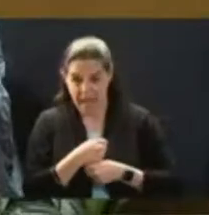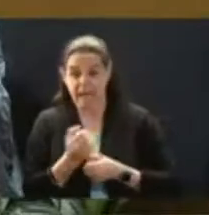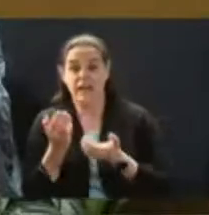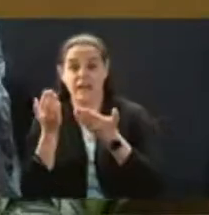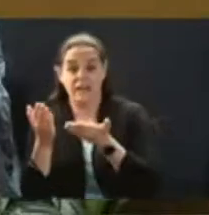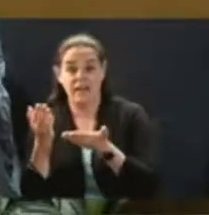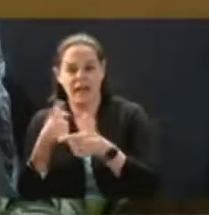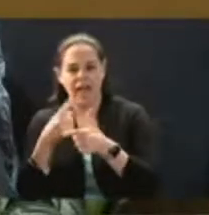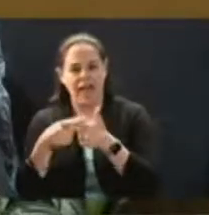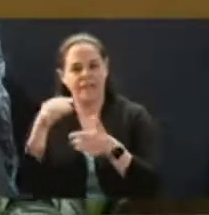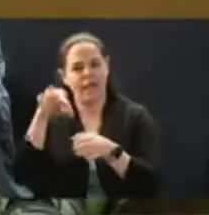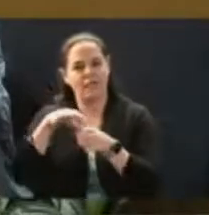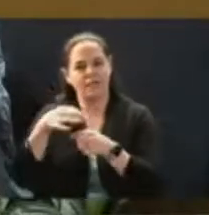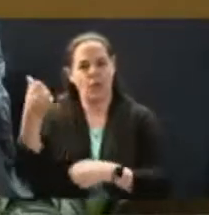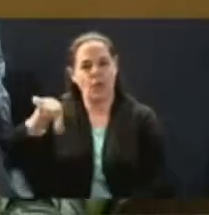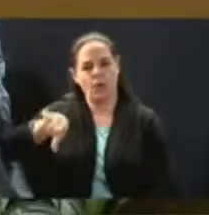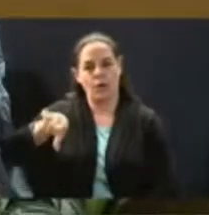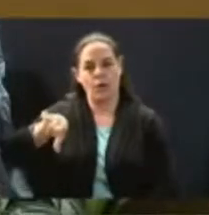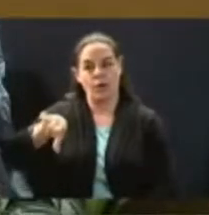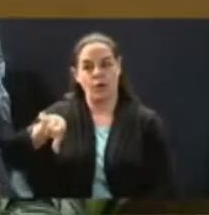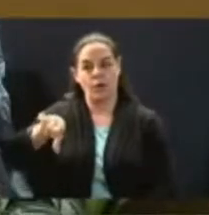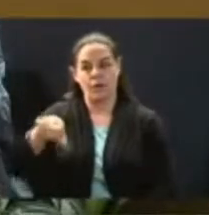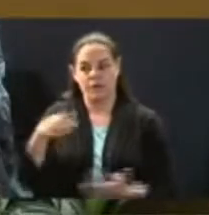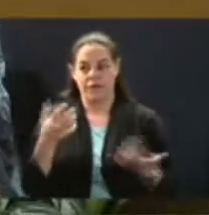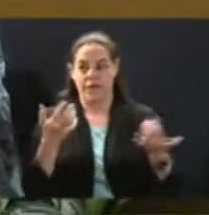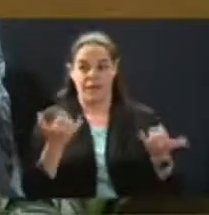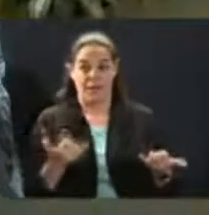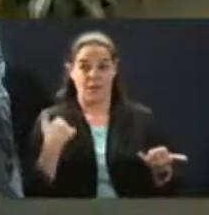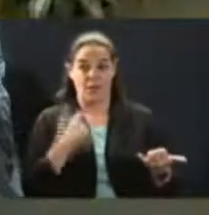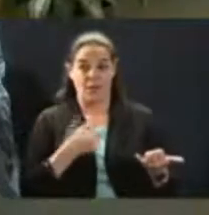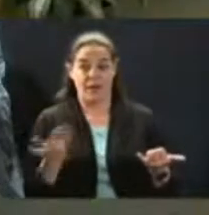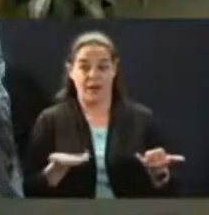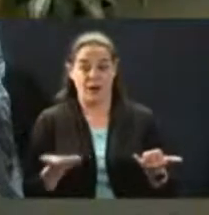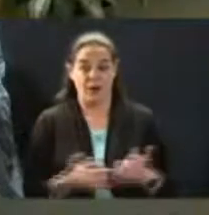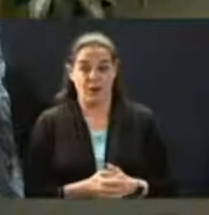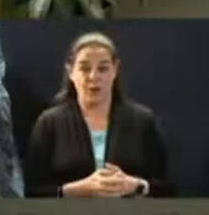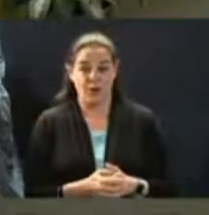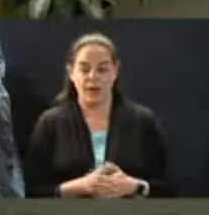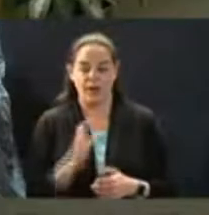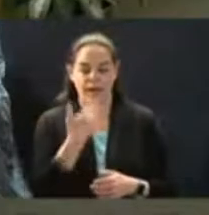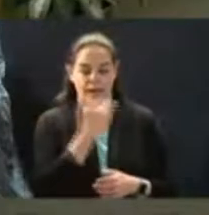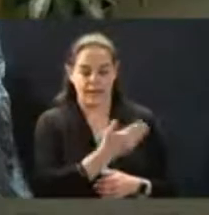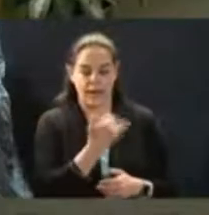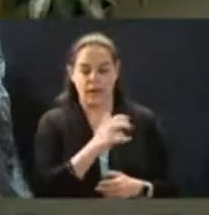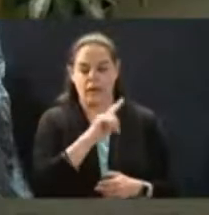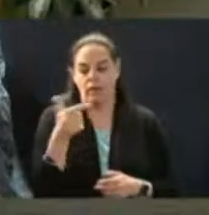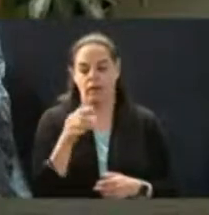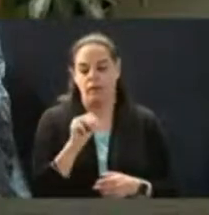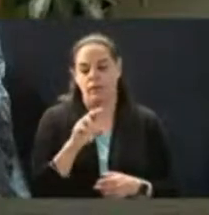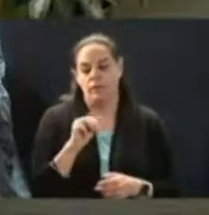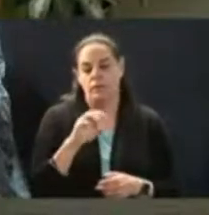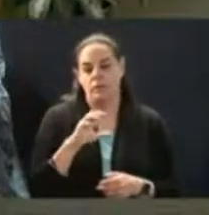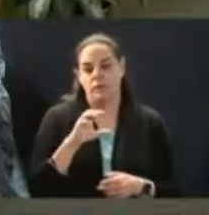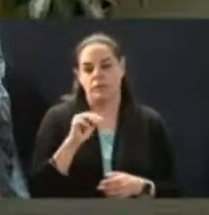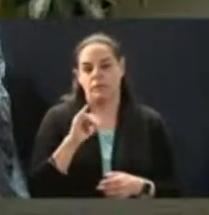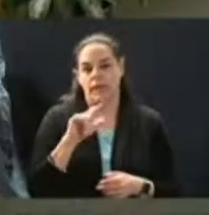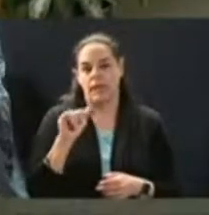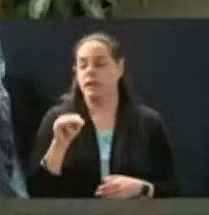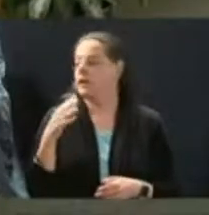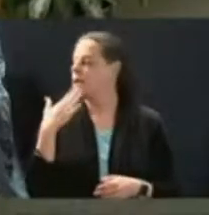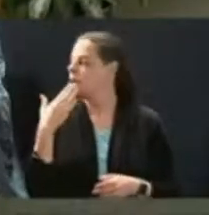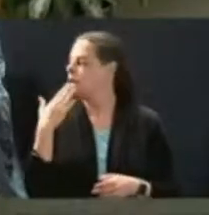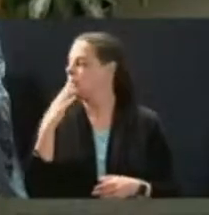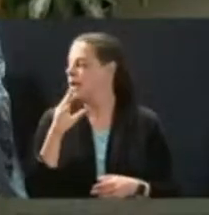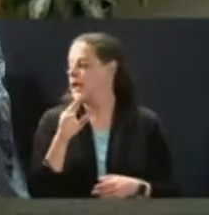down 5-4, and here we are. Thank you, Ms. Pounds. Mr. McMillan. Thank you, Madam